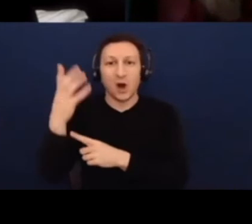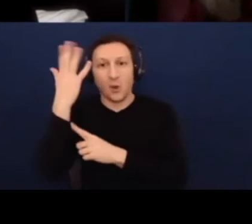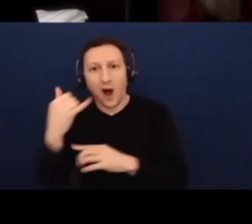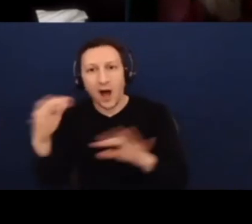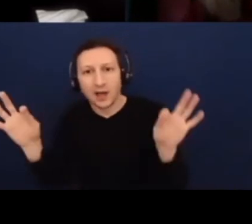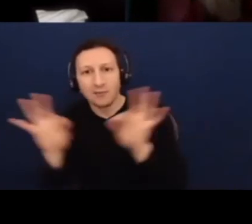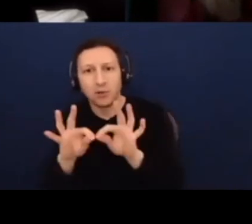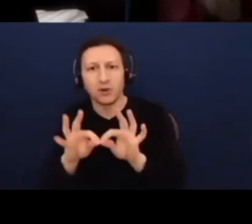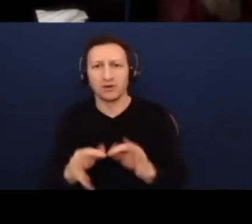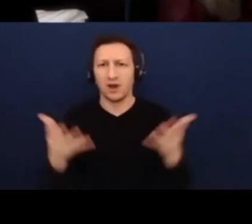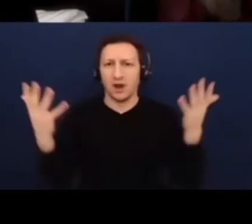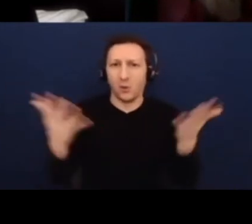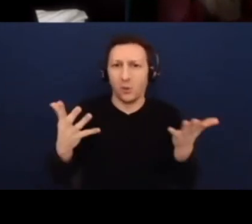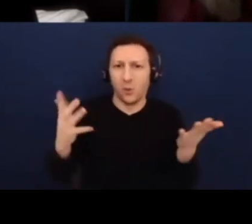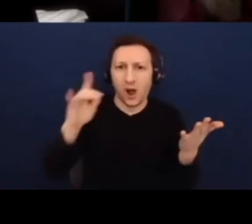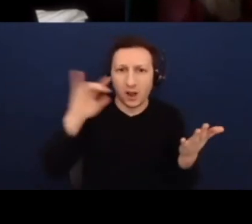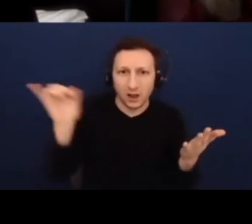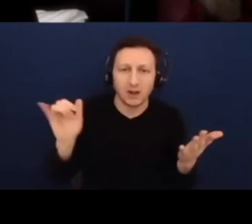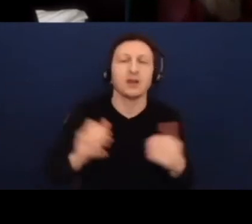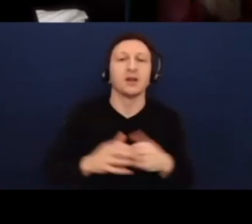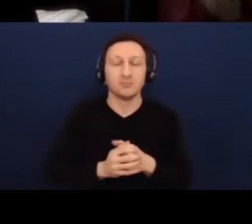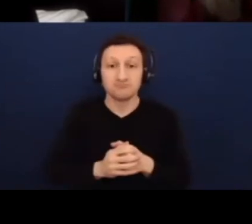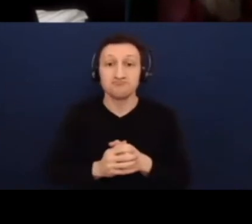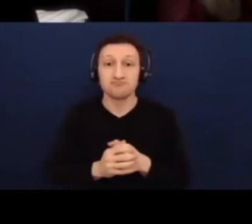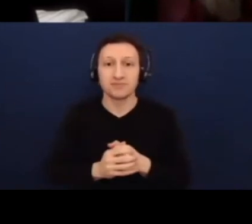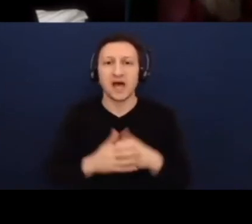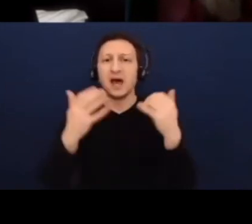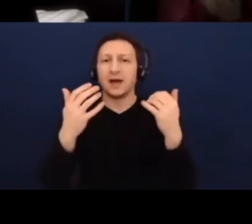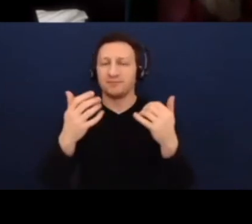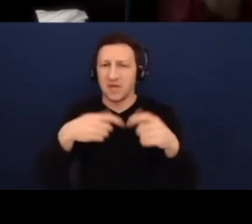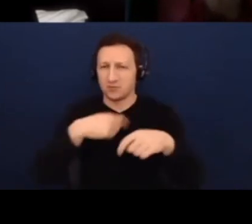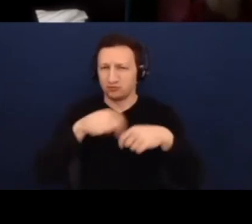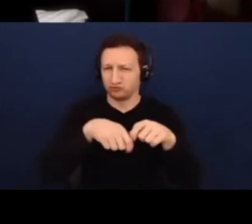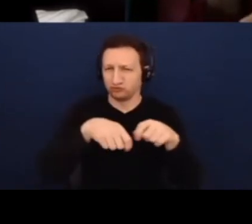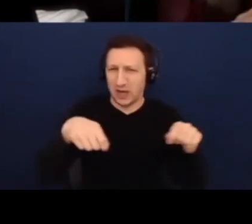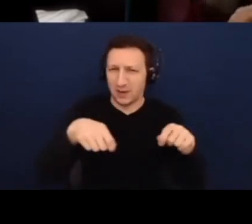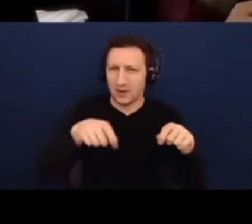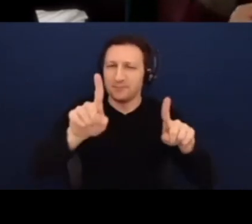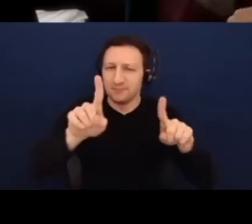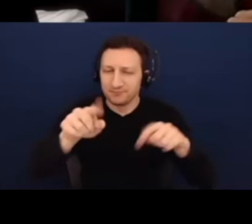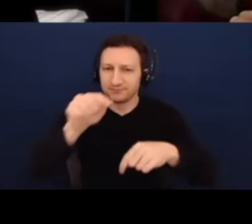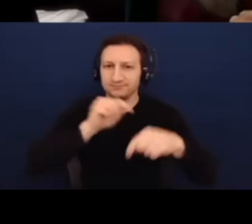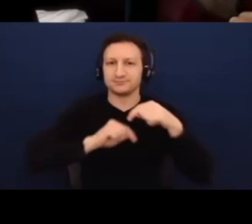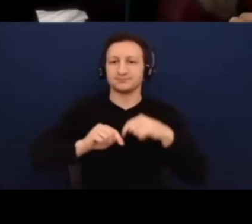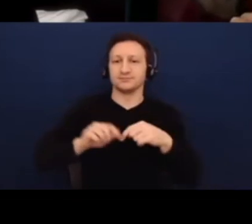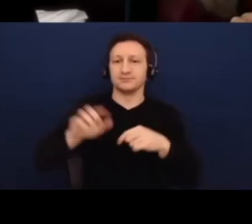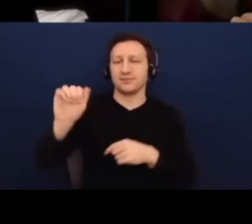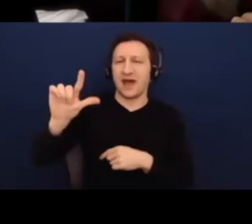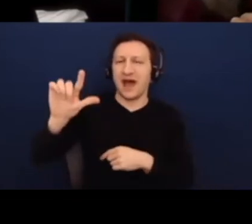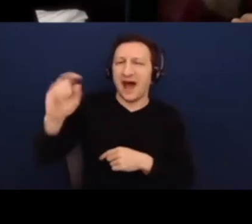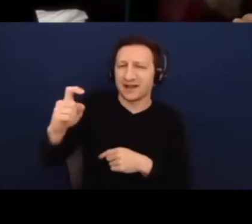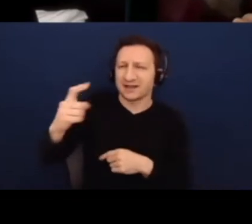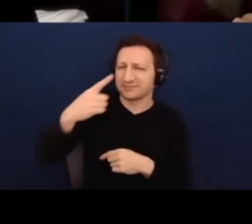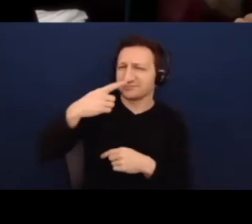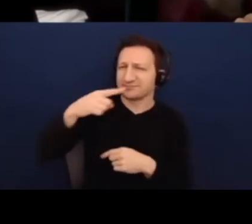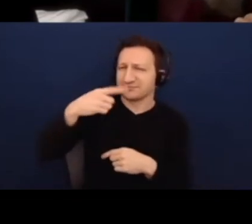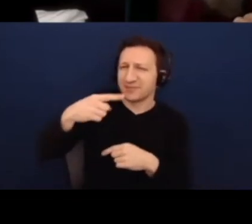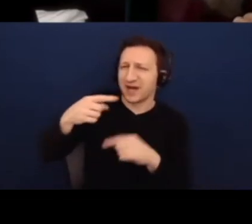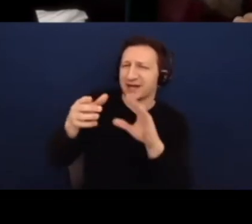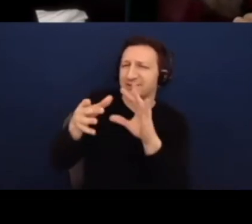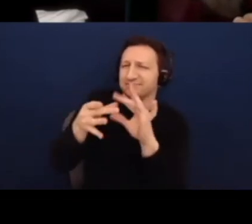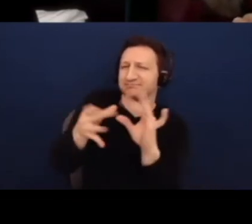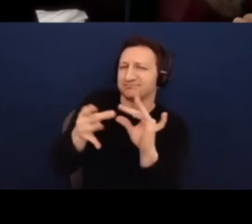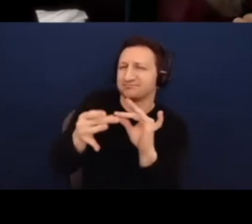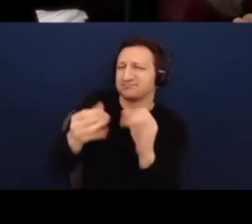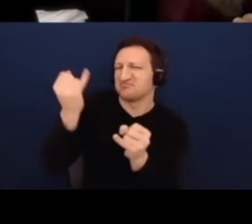is. And I'd like to bring it back to Alex before we take some questions. And Alex, what would you like